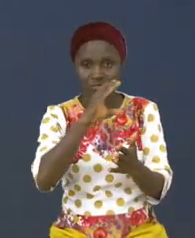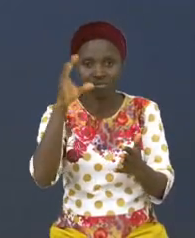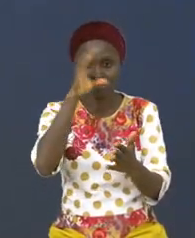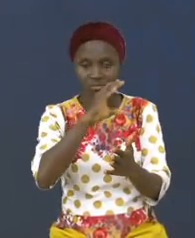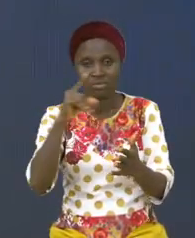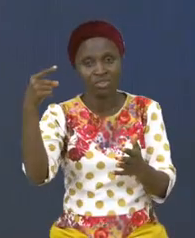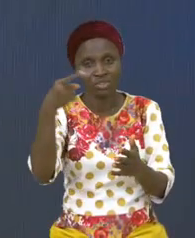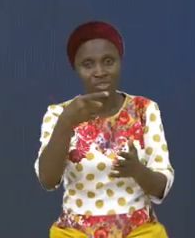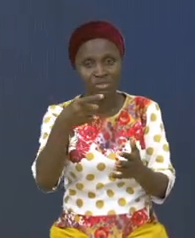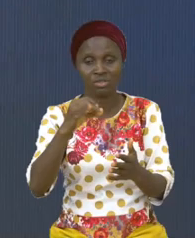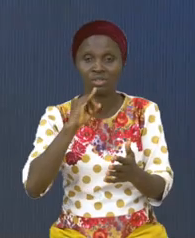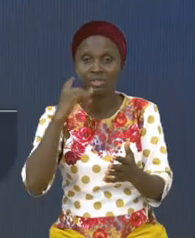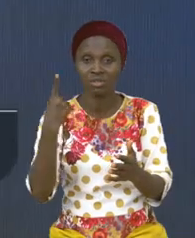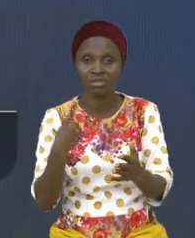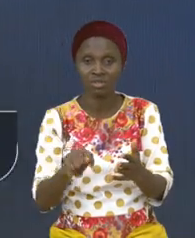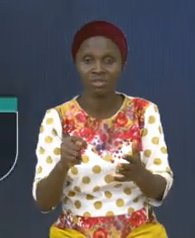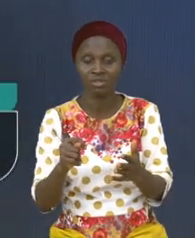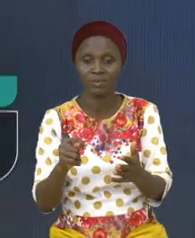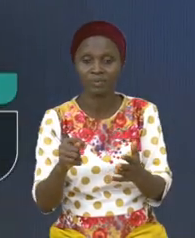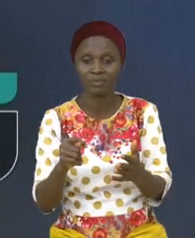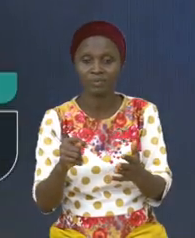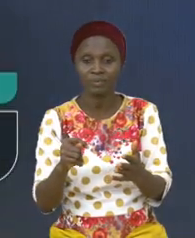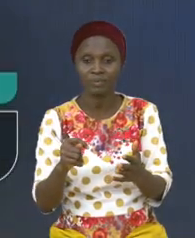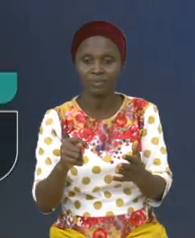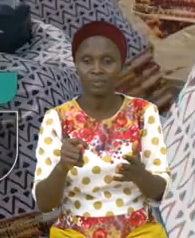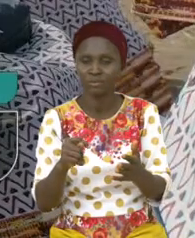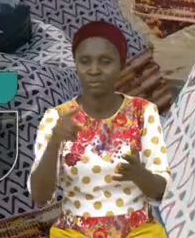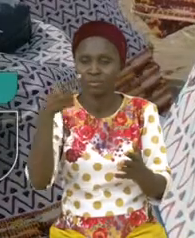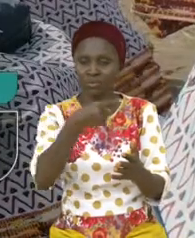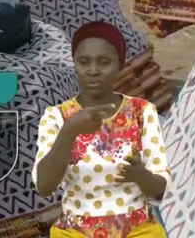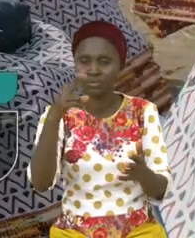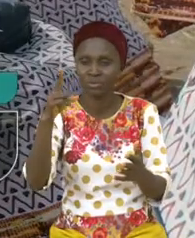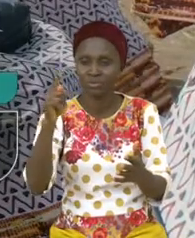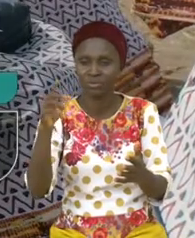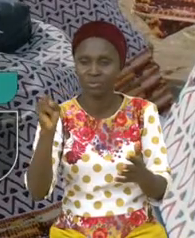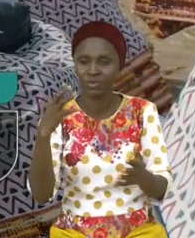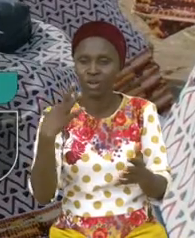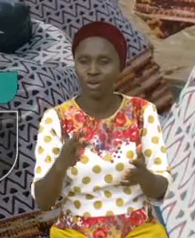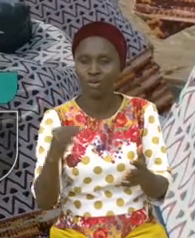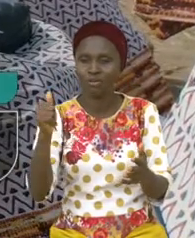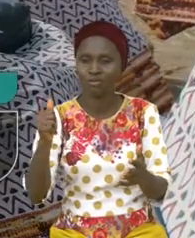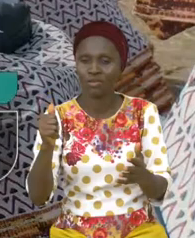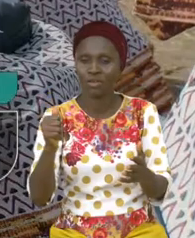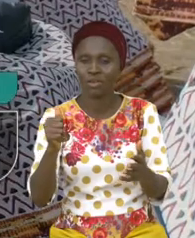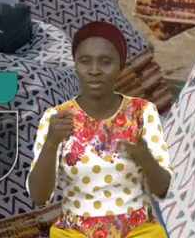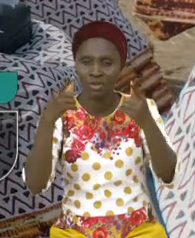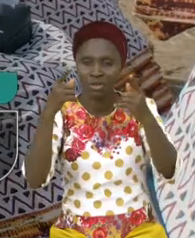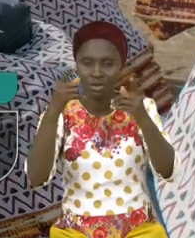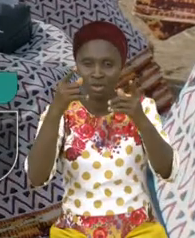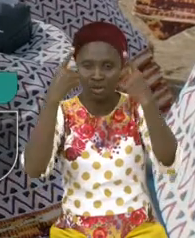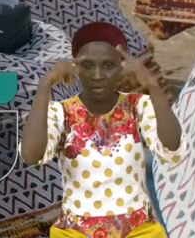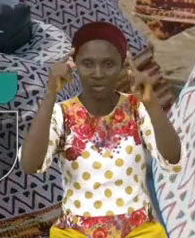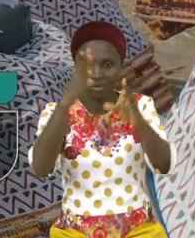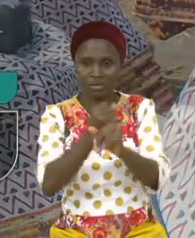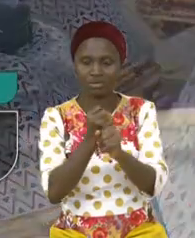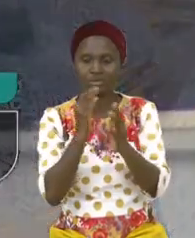the guts of a go-getter. Look at an eagle. An eagle has the guts of a